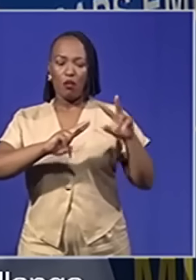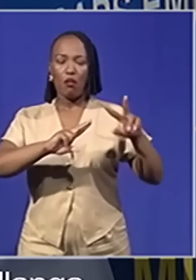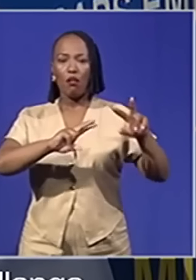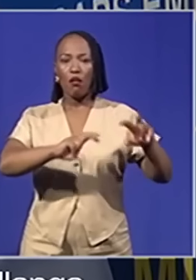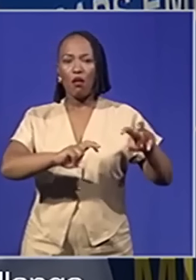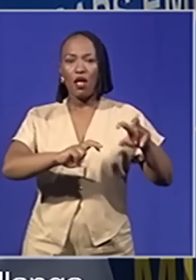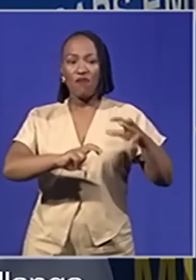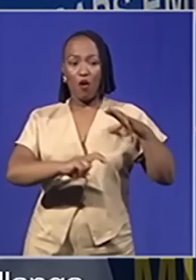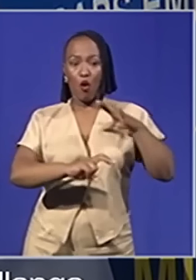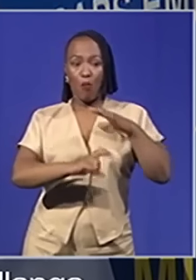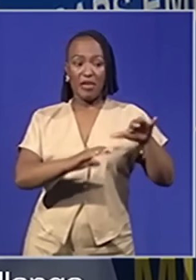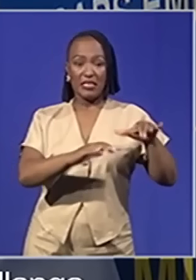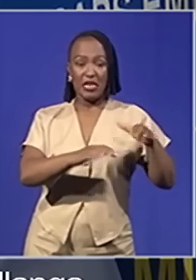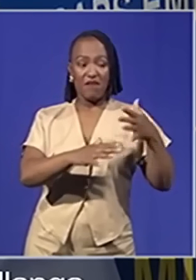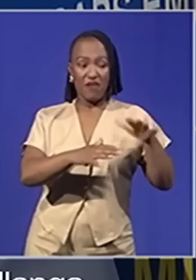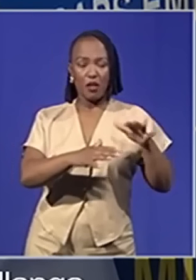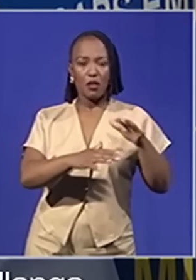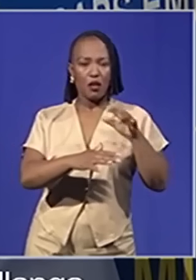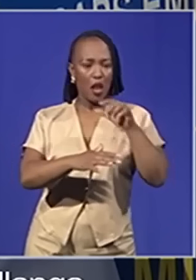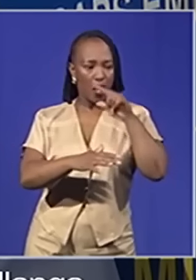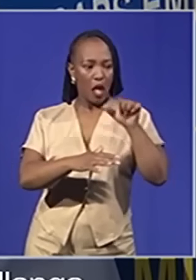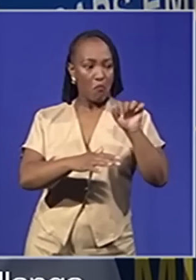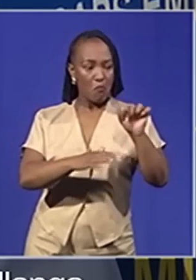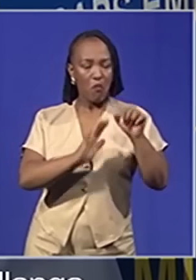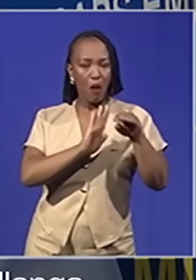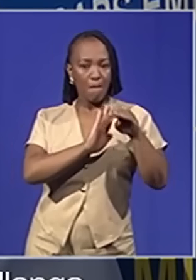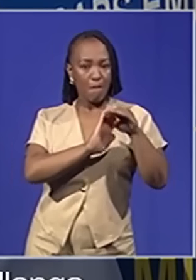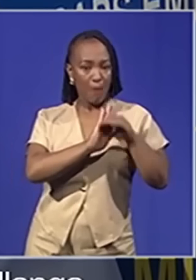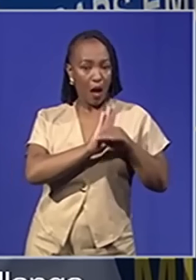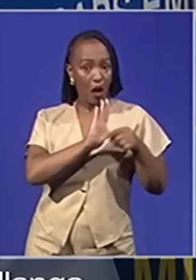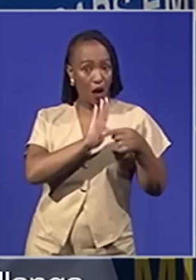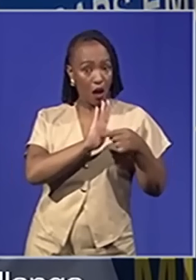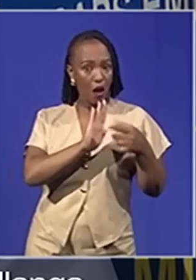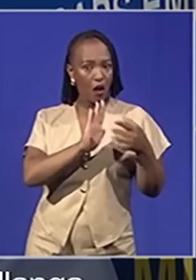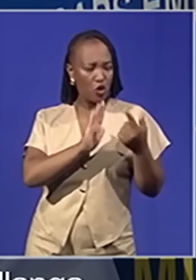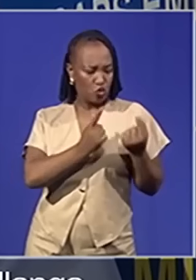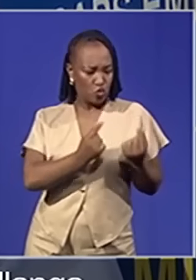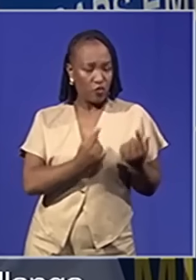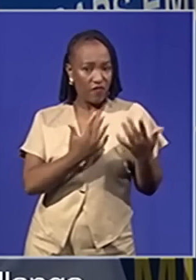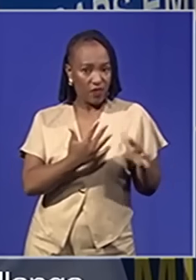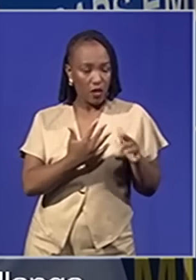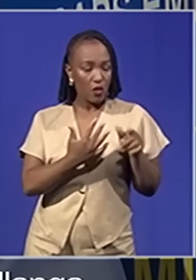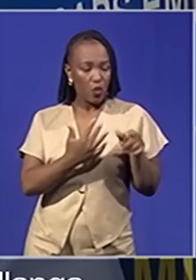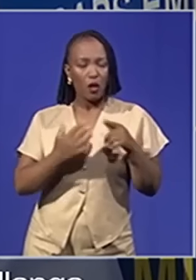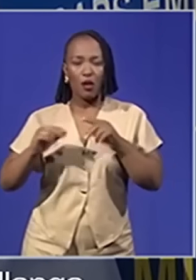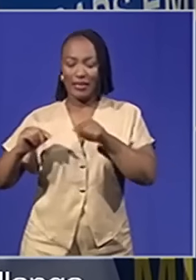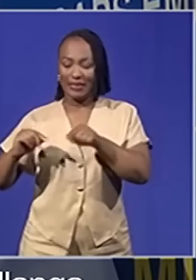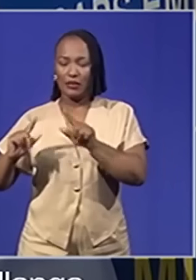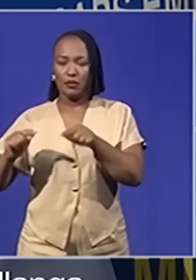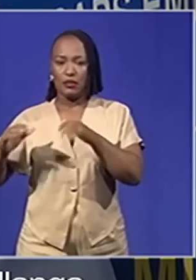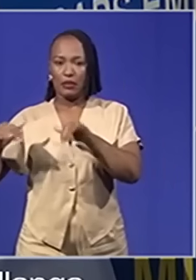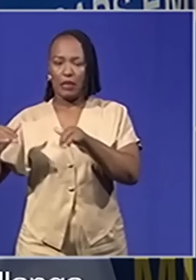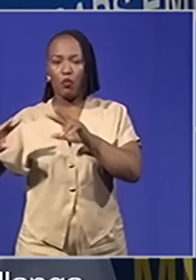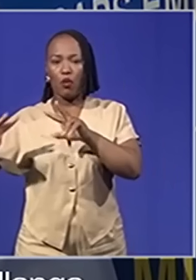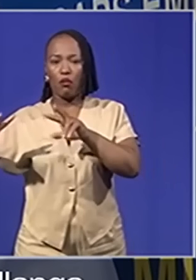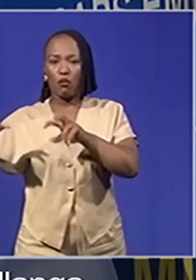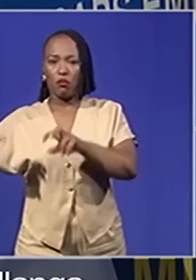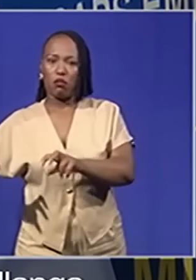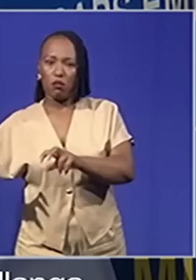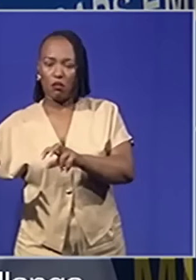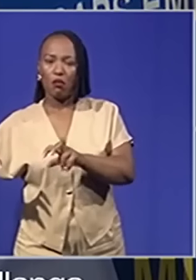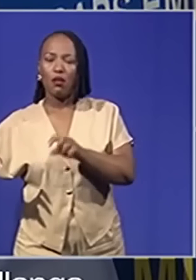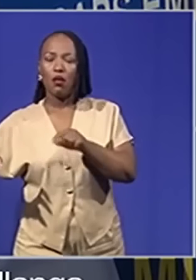Commission. It is important to note that some of these cases were already been investigated by